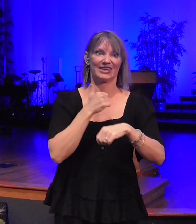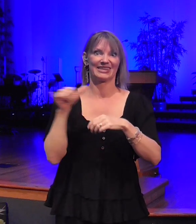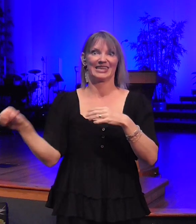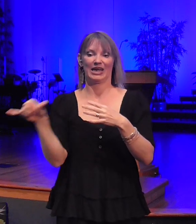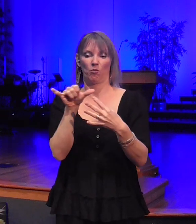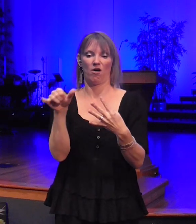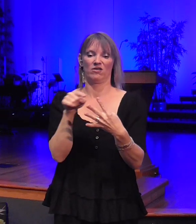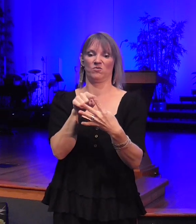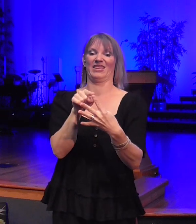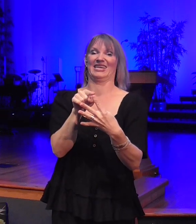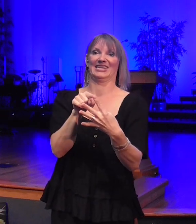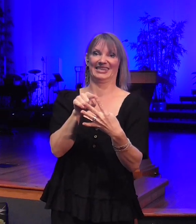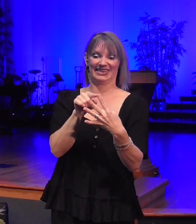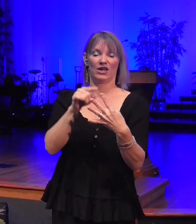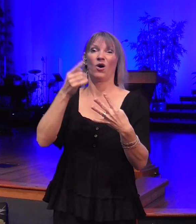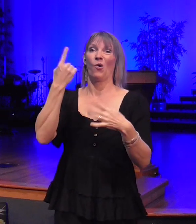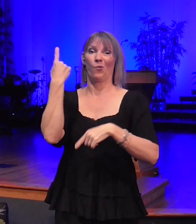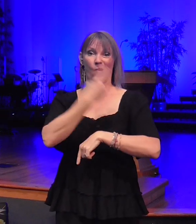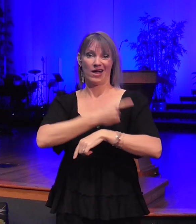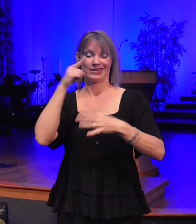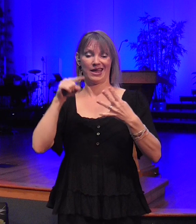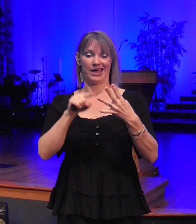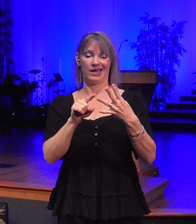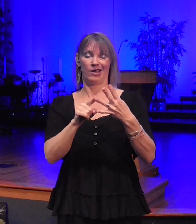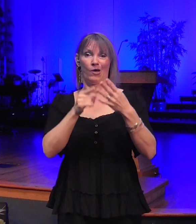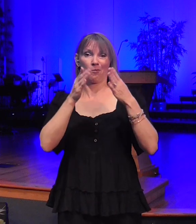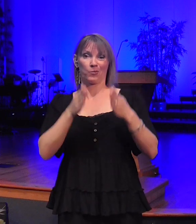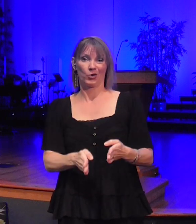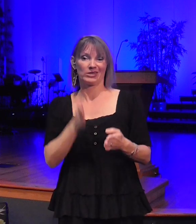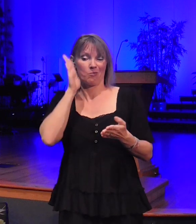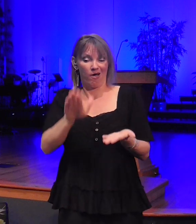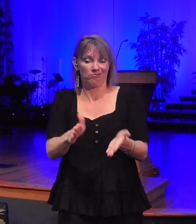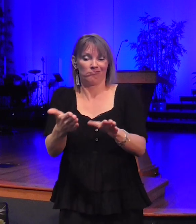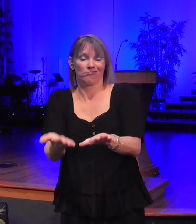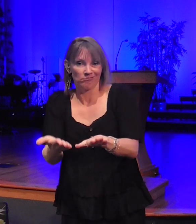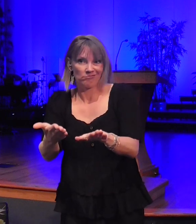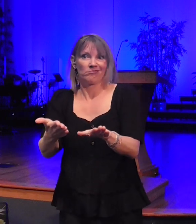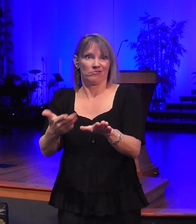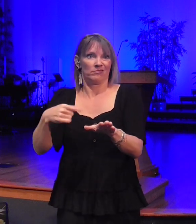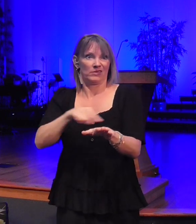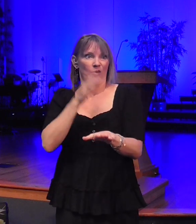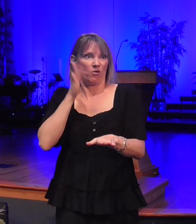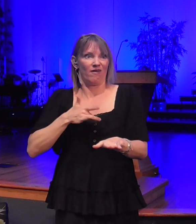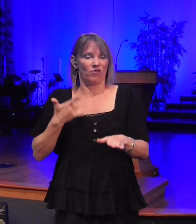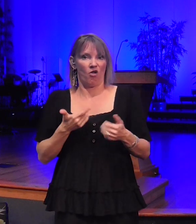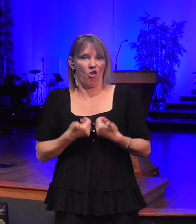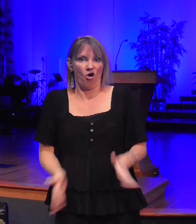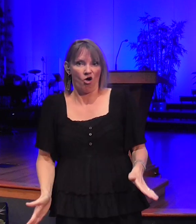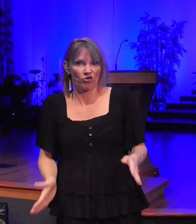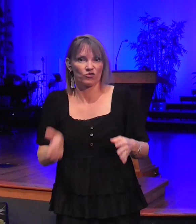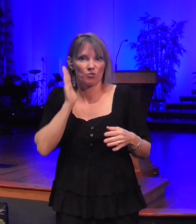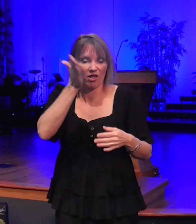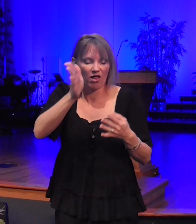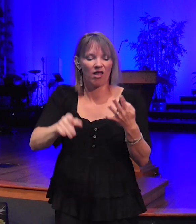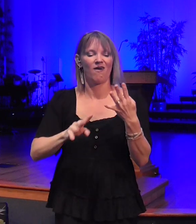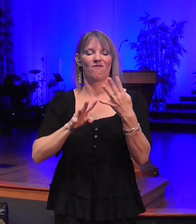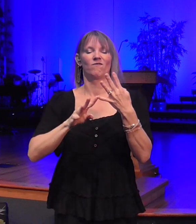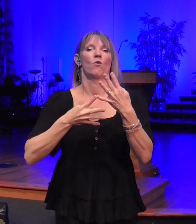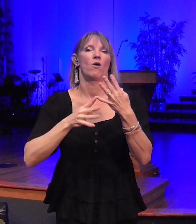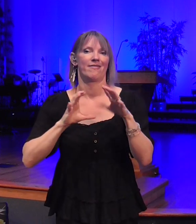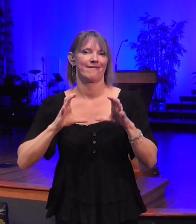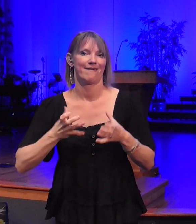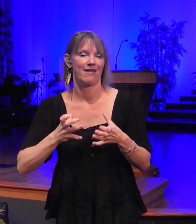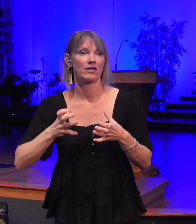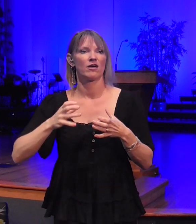category. One day the eyes of their beloved will close and the room will go dark. And finally, there's the fourth category, the